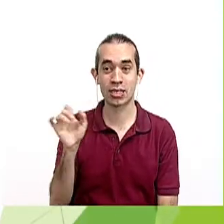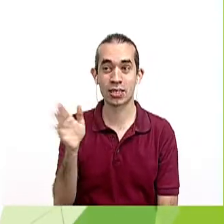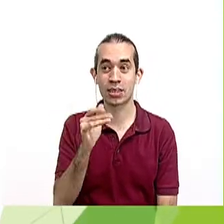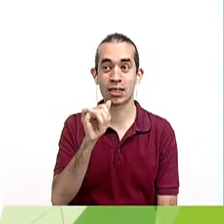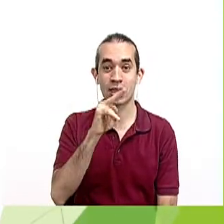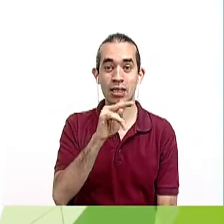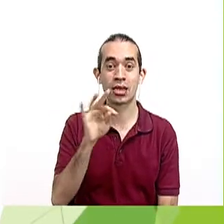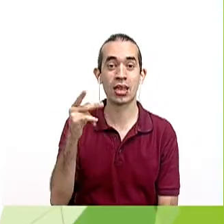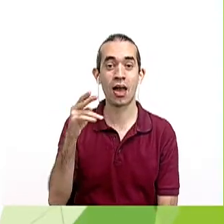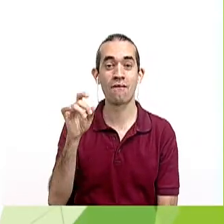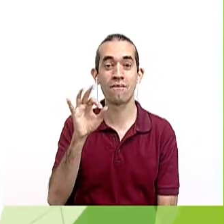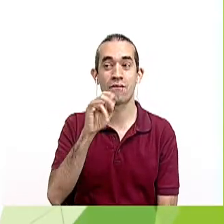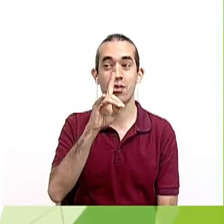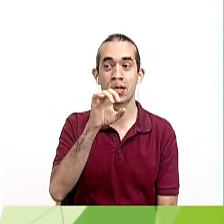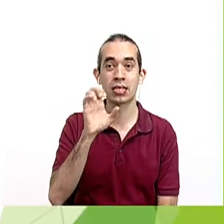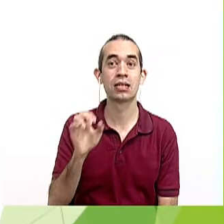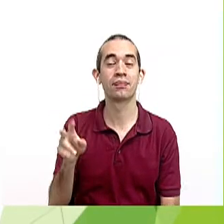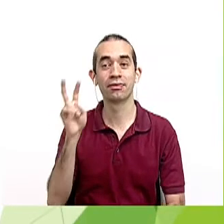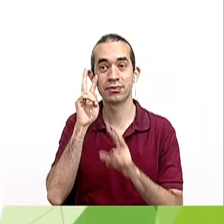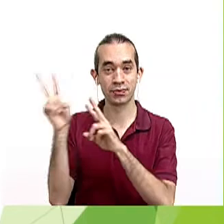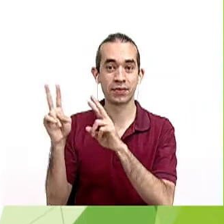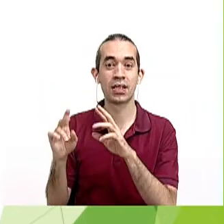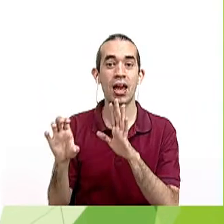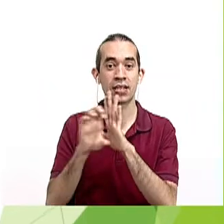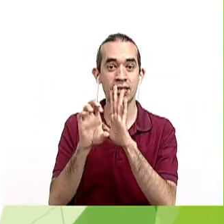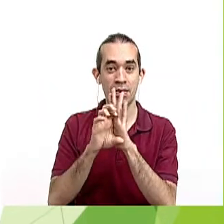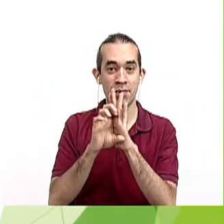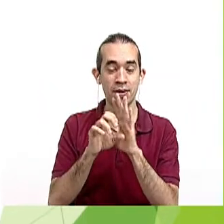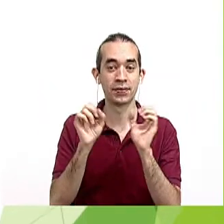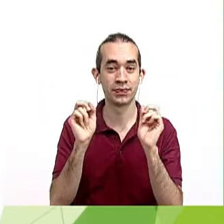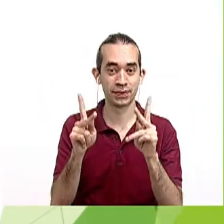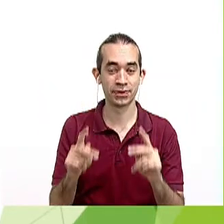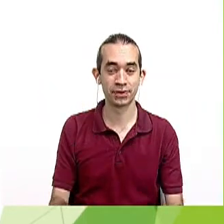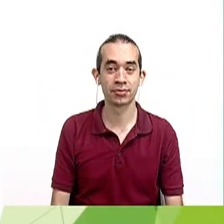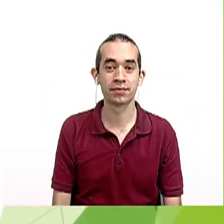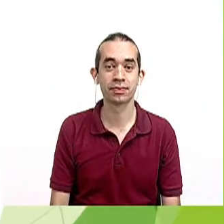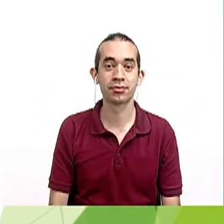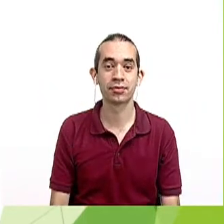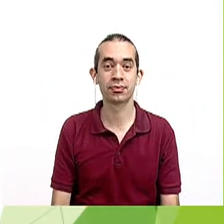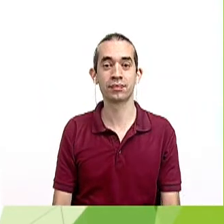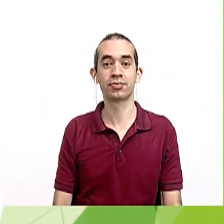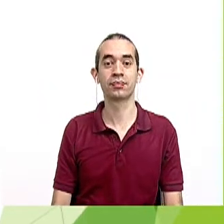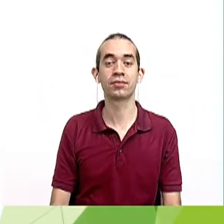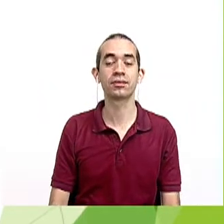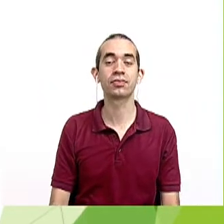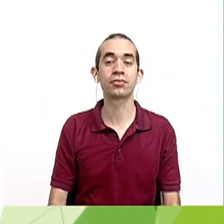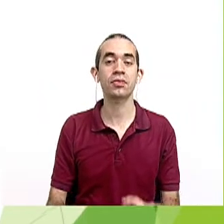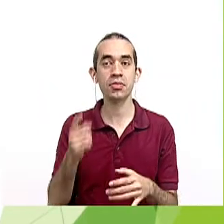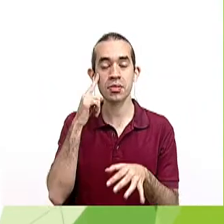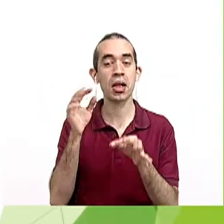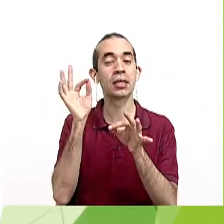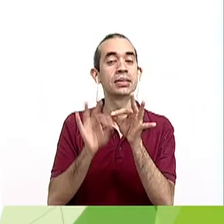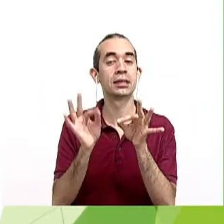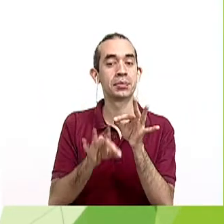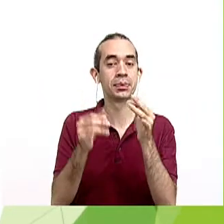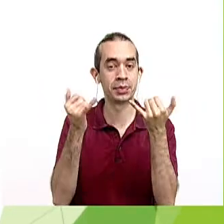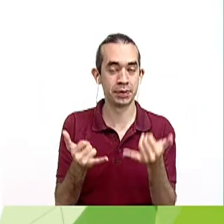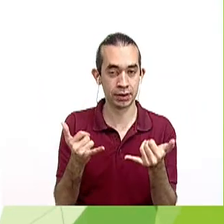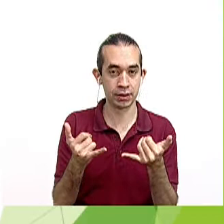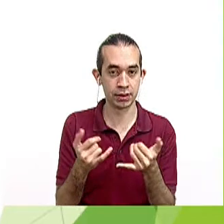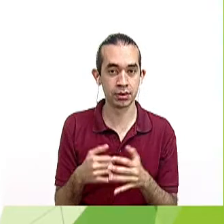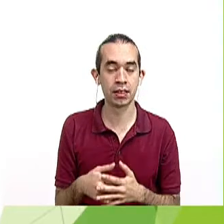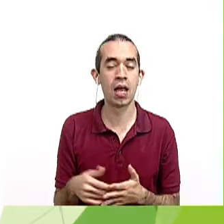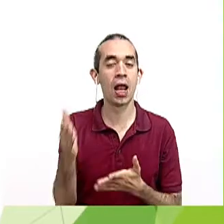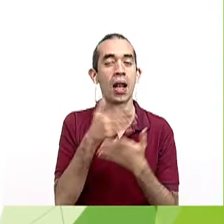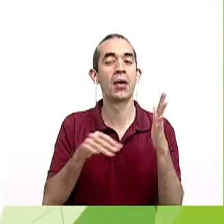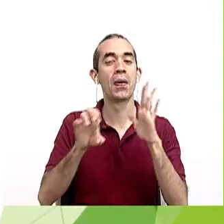Next, okay, very good. Look at the example. Now we have the simple present tense, and I'm gonna give you some examples